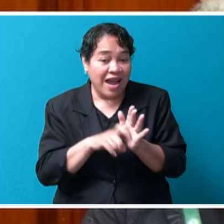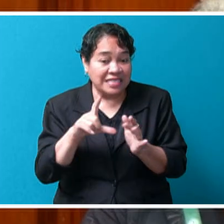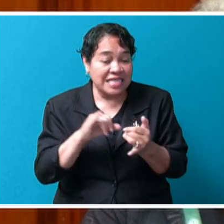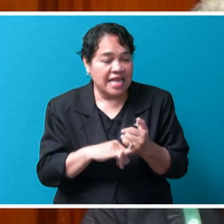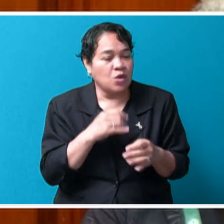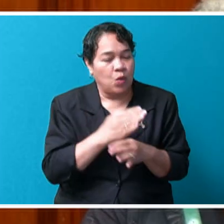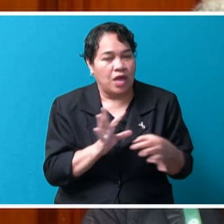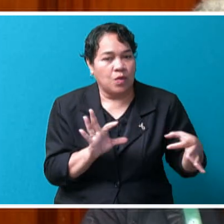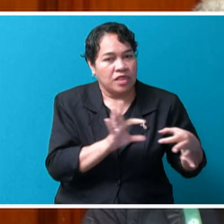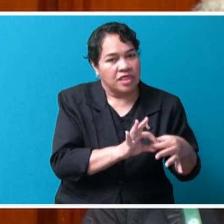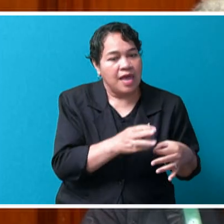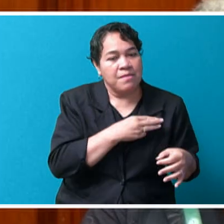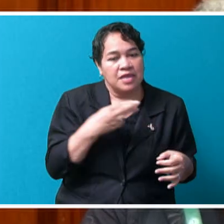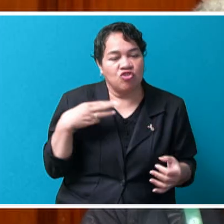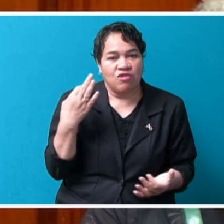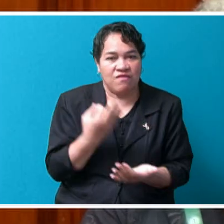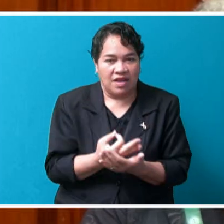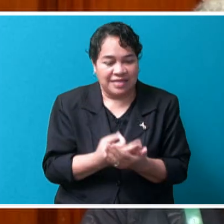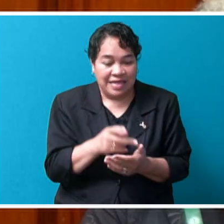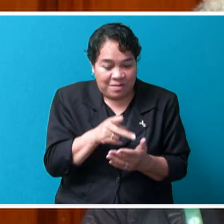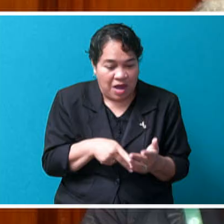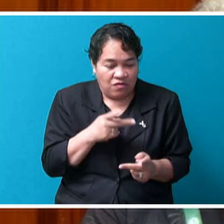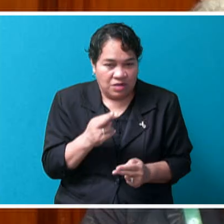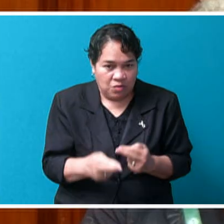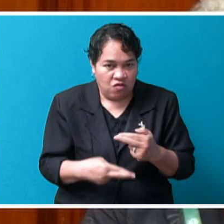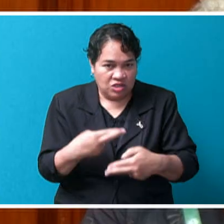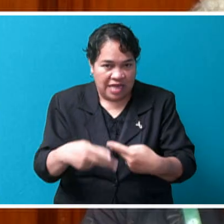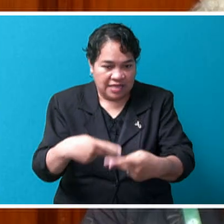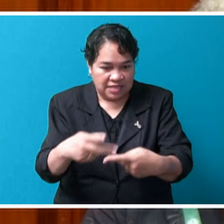Finance as part of this process to facilitate the orderly